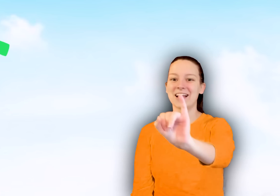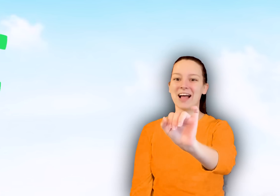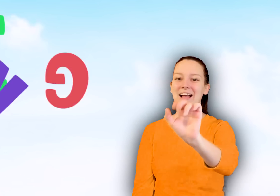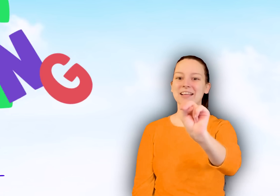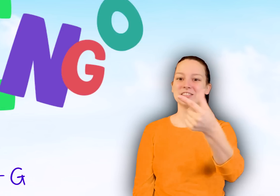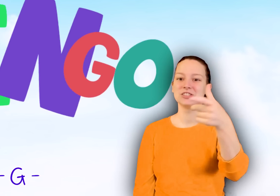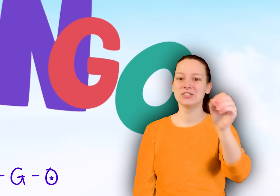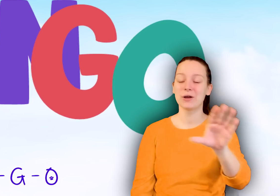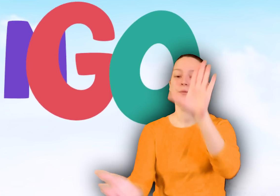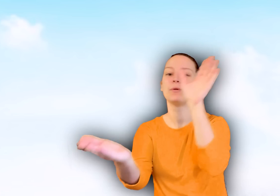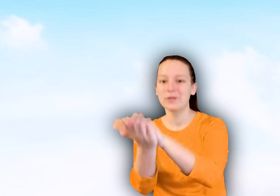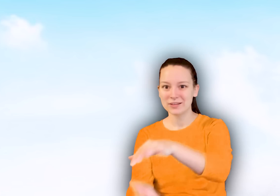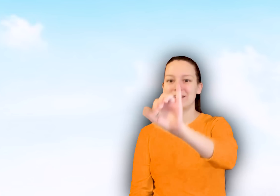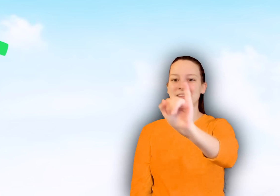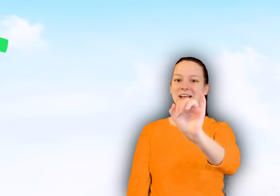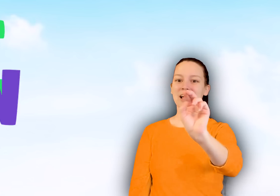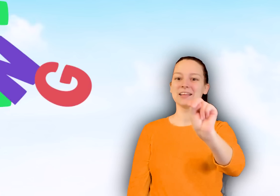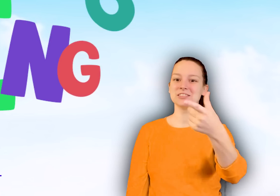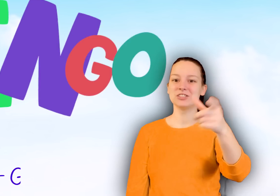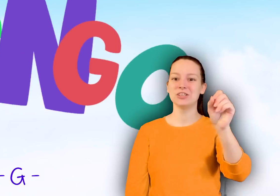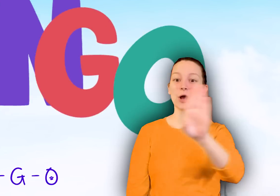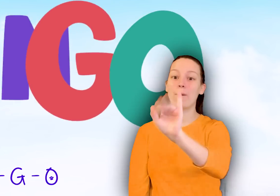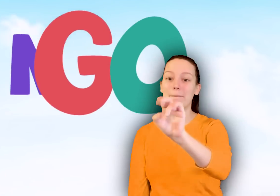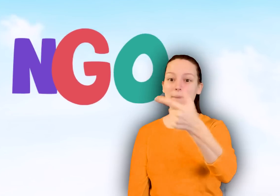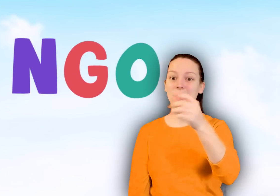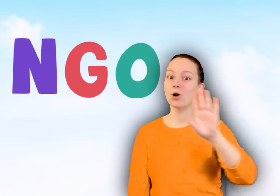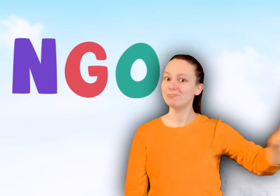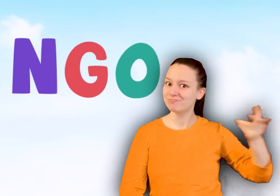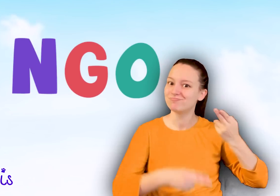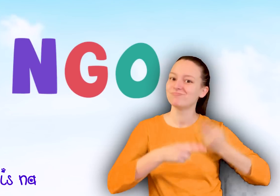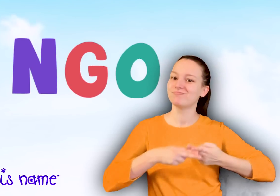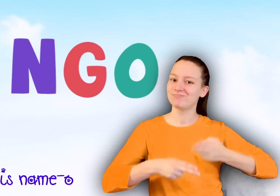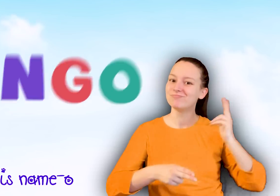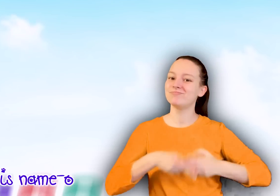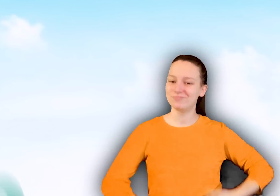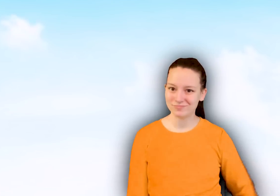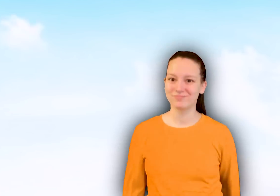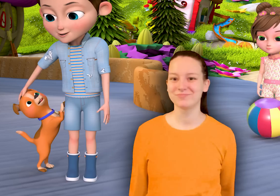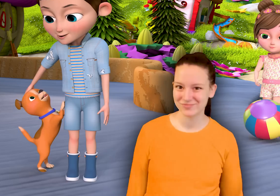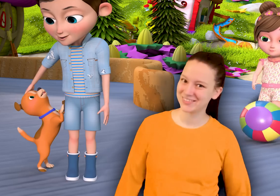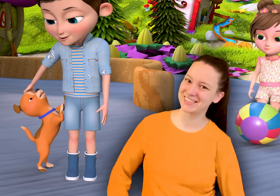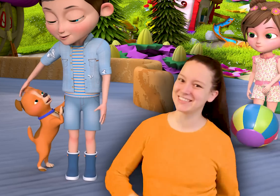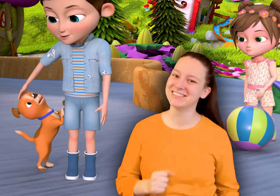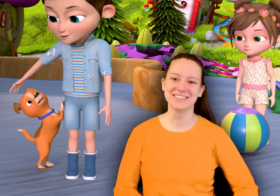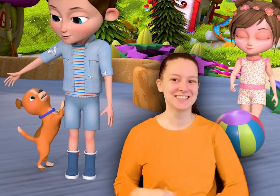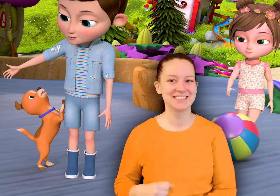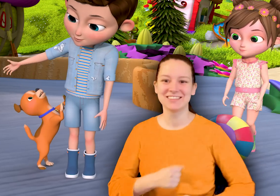o i n o i n o when Bingo was his name